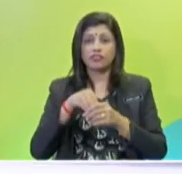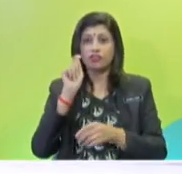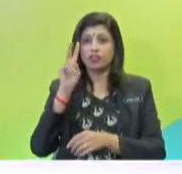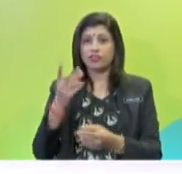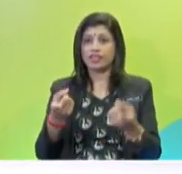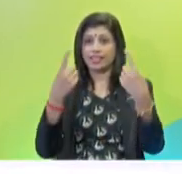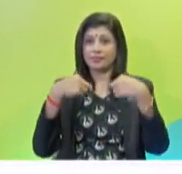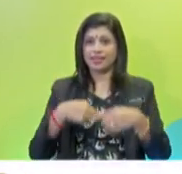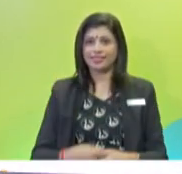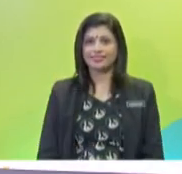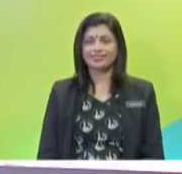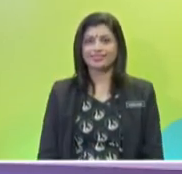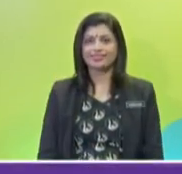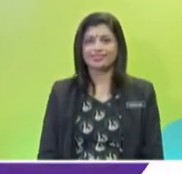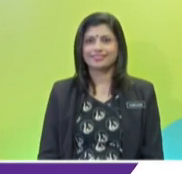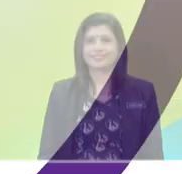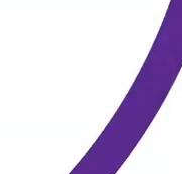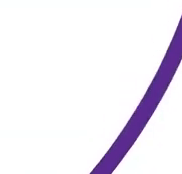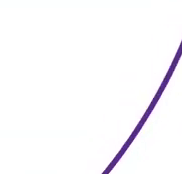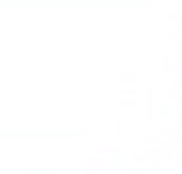tahap 2.